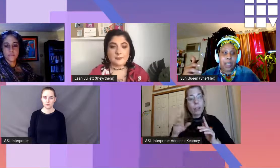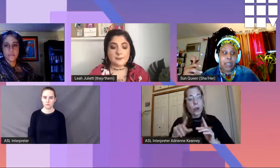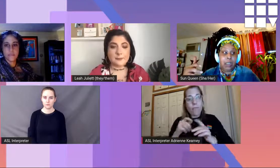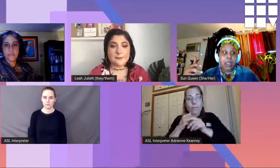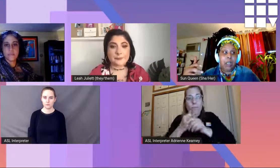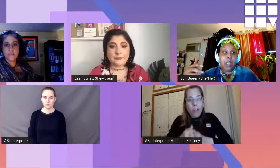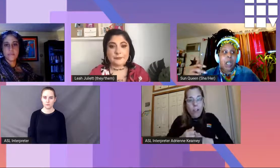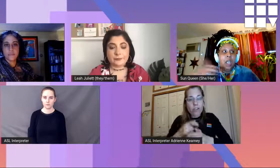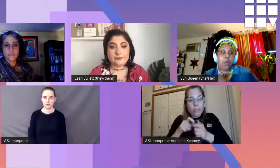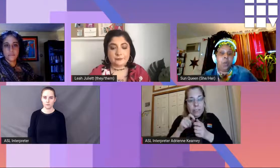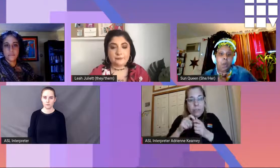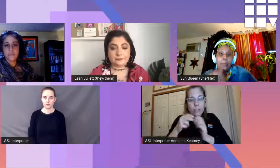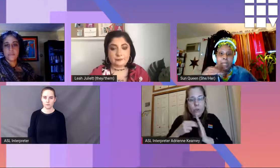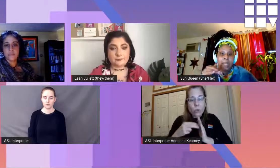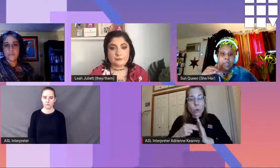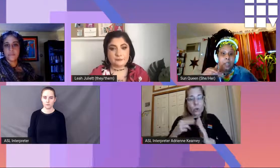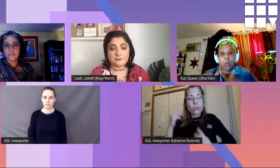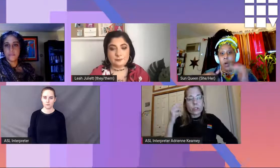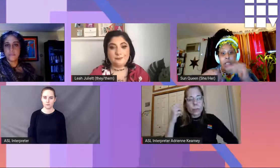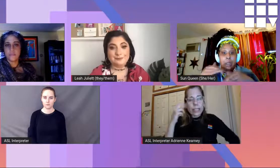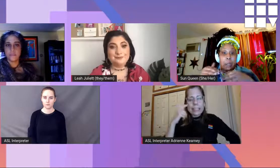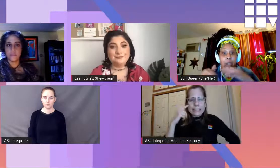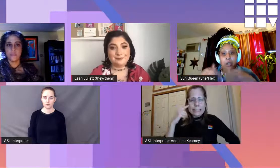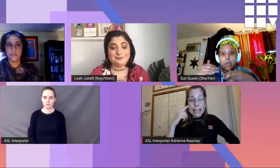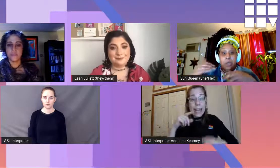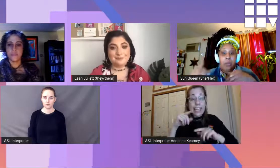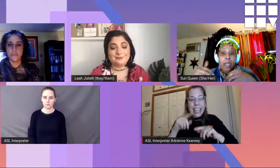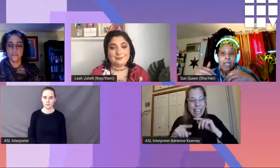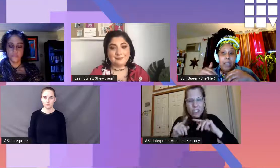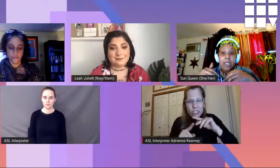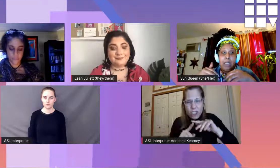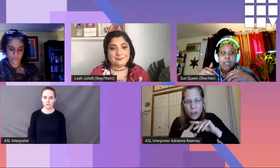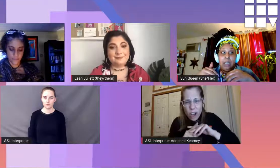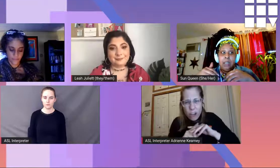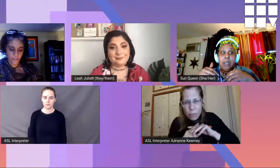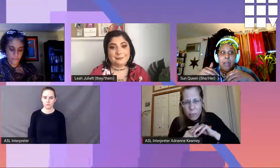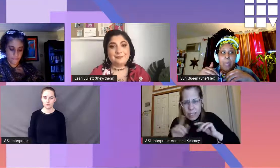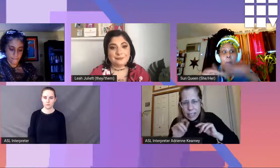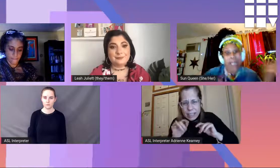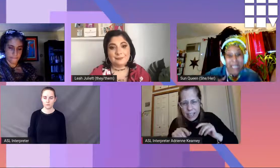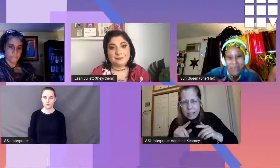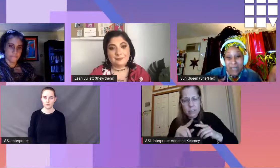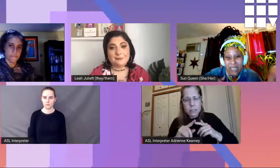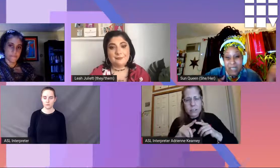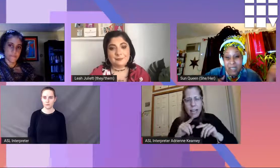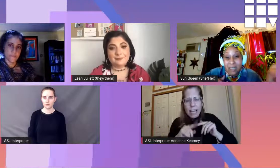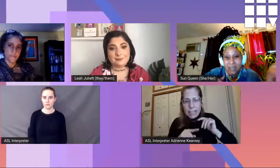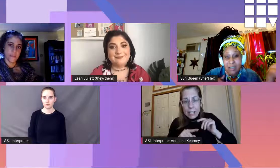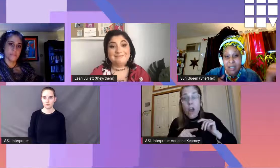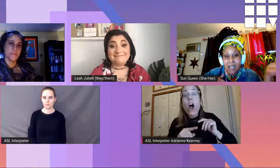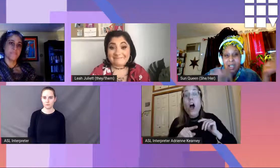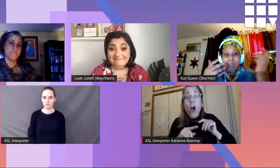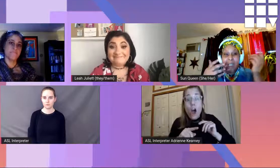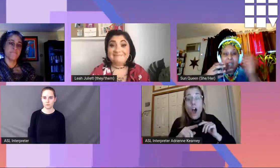to because you want me to walk and talk a certain way because we need funding.